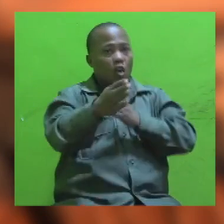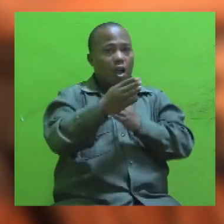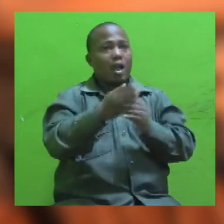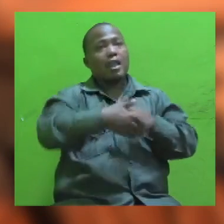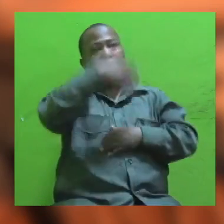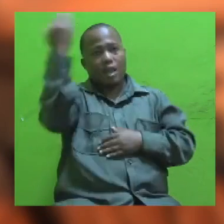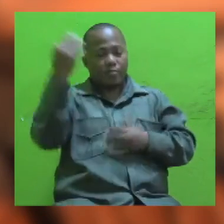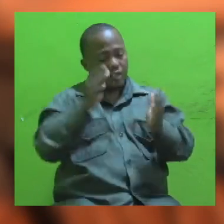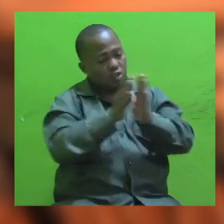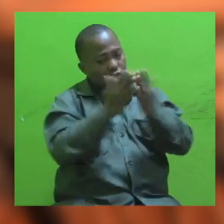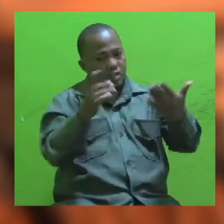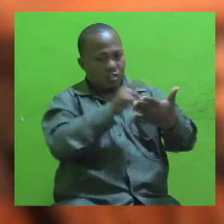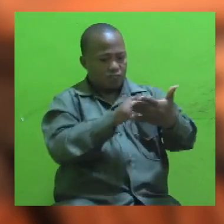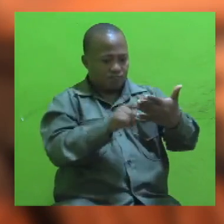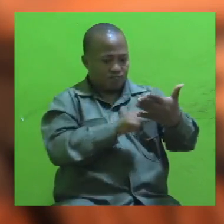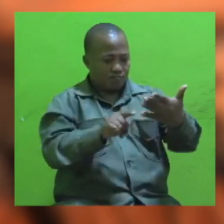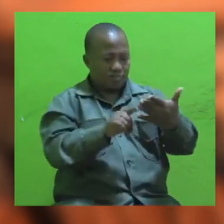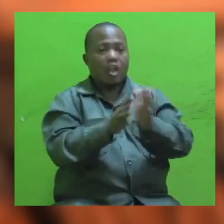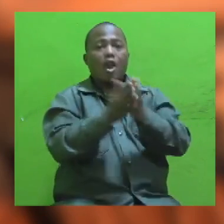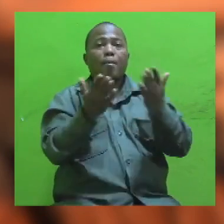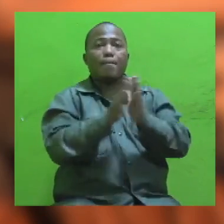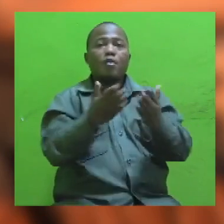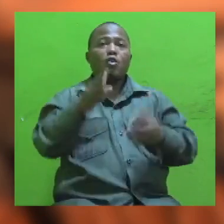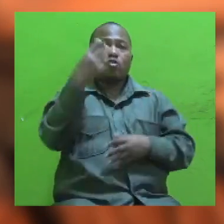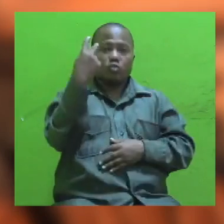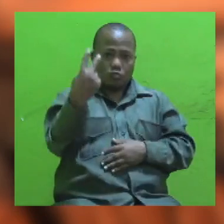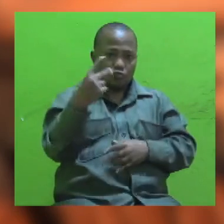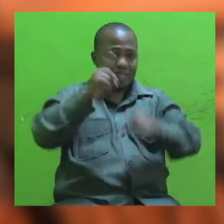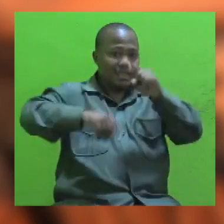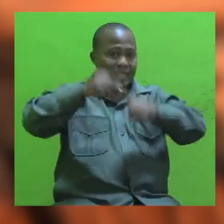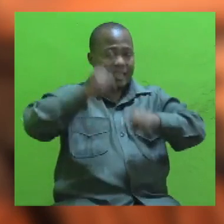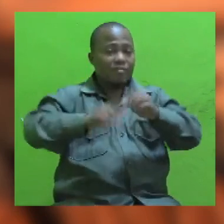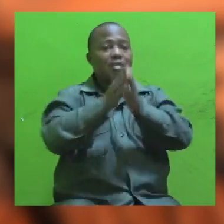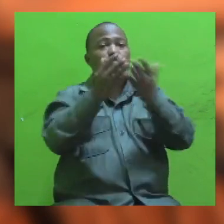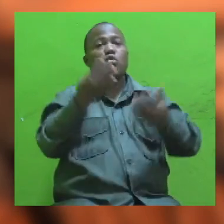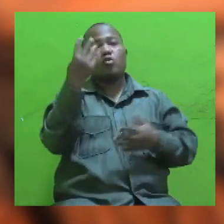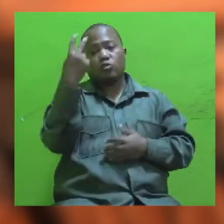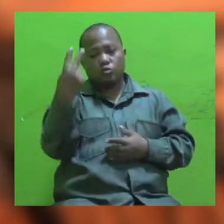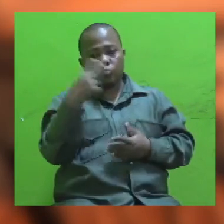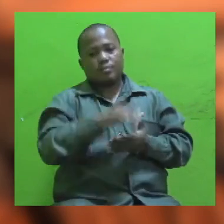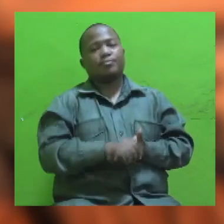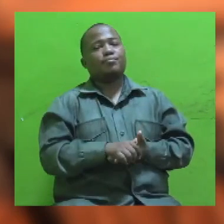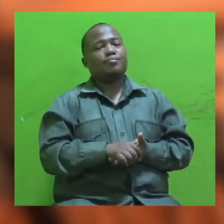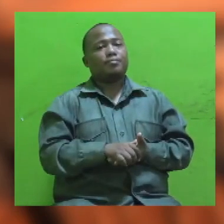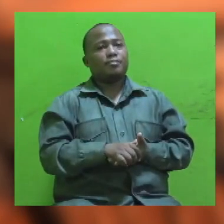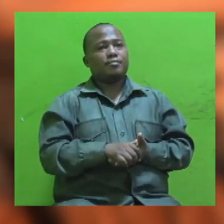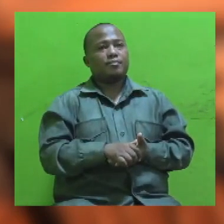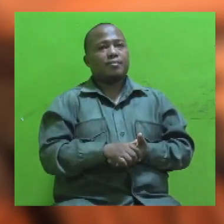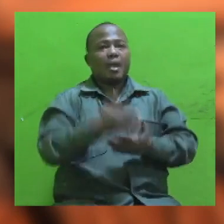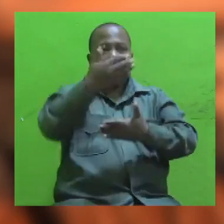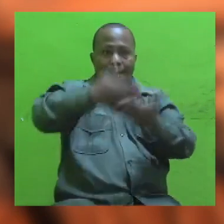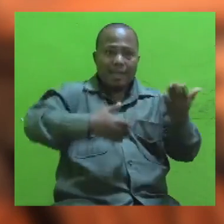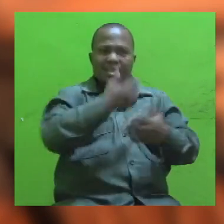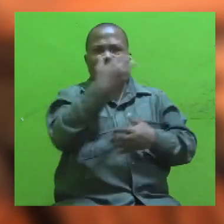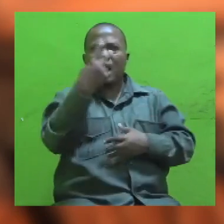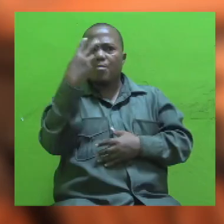your civics book, book 2, civics books, book 2, page number 20 to 24. You can